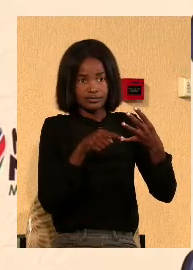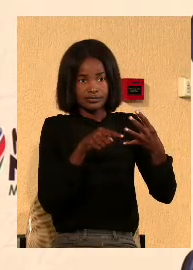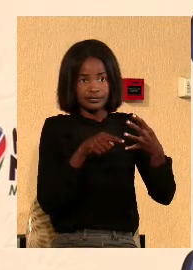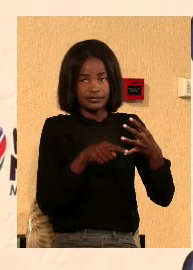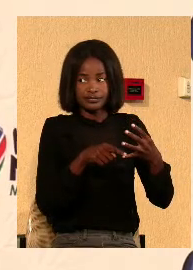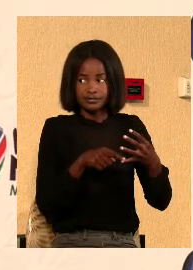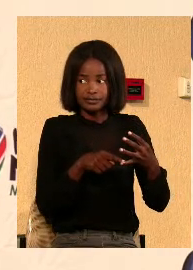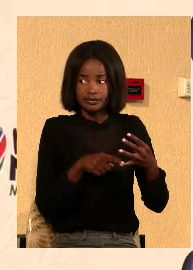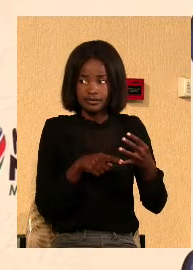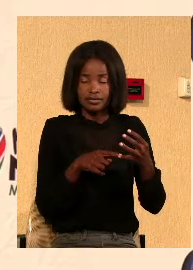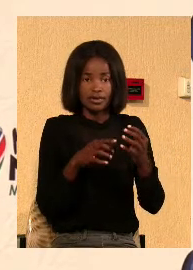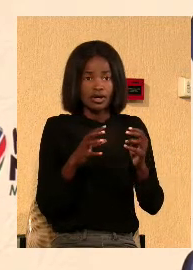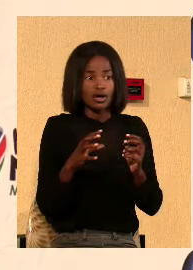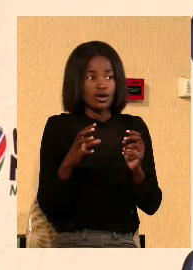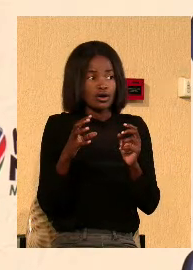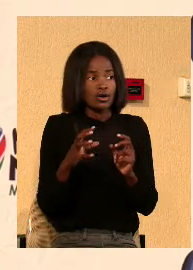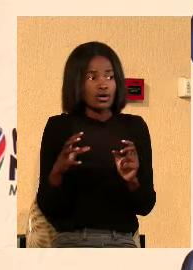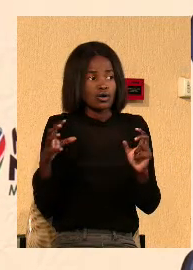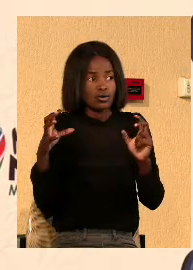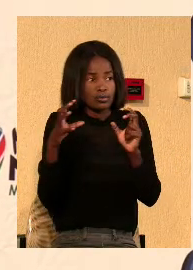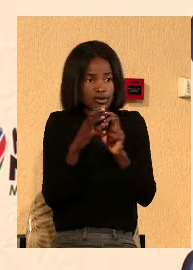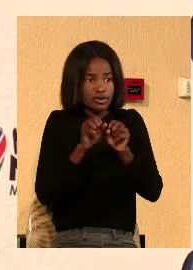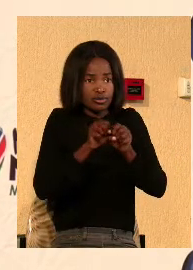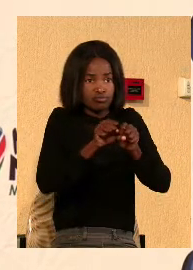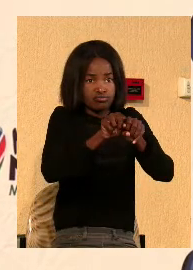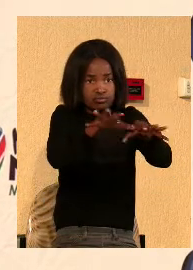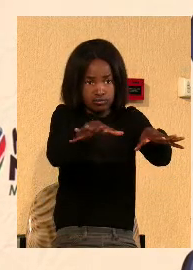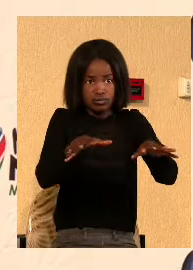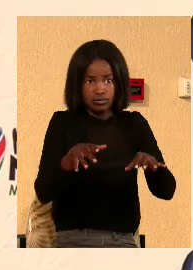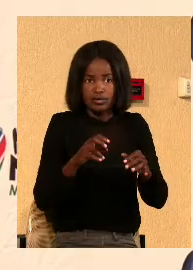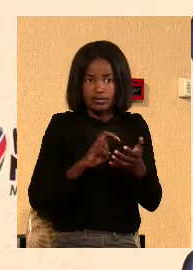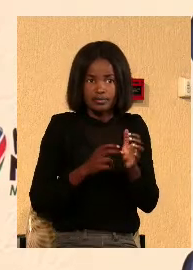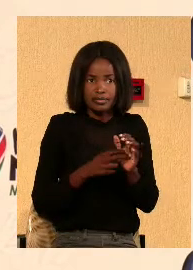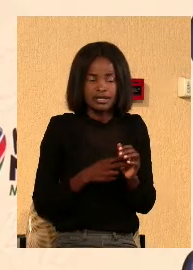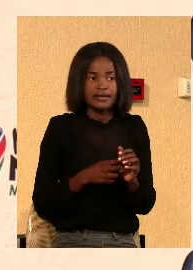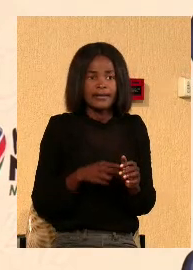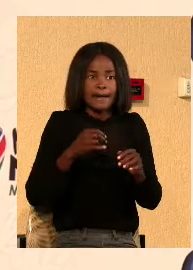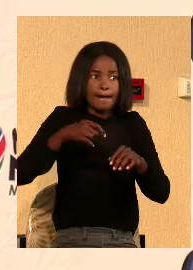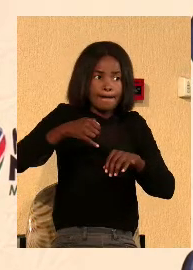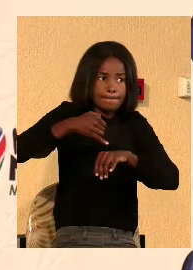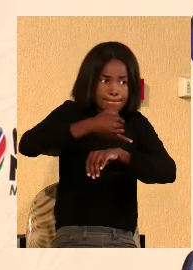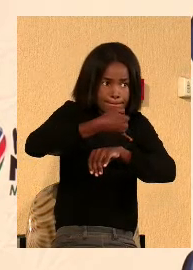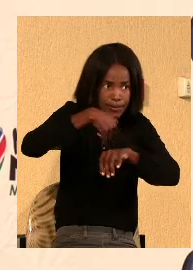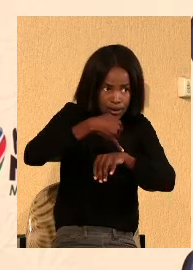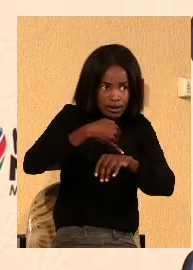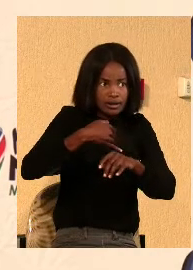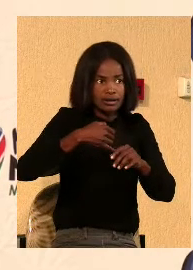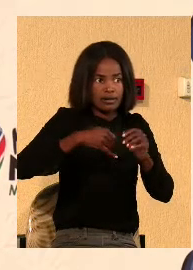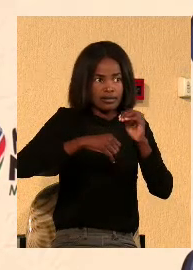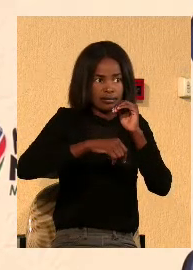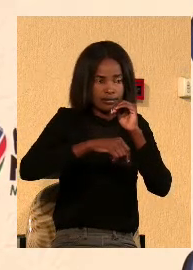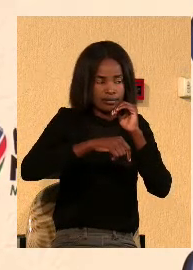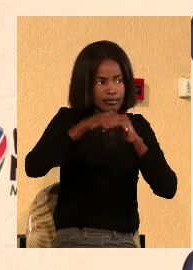called community transmission. Here, there is an outbreak which really, and you cannot